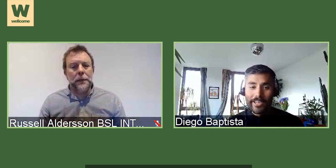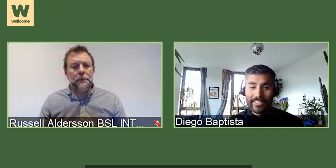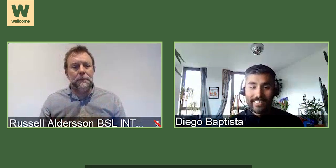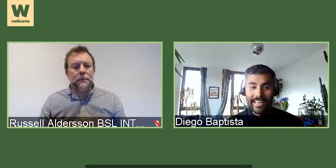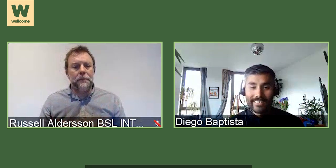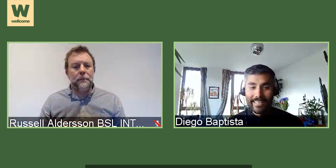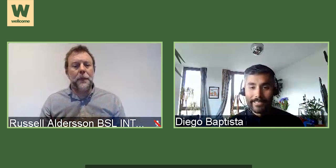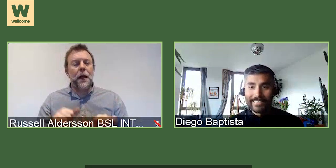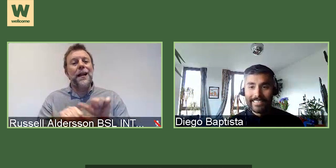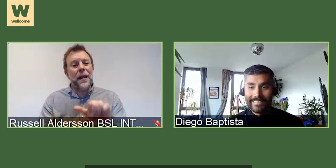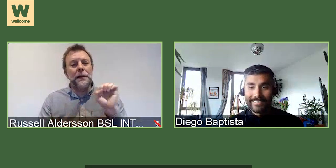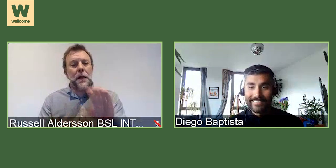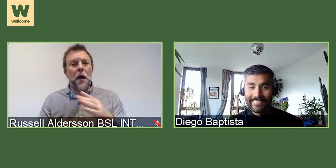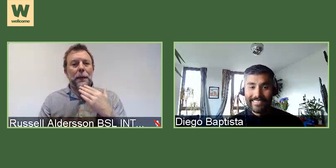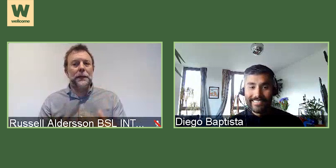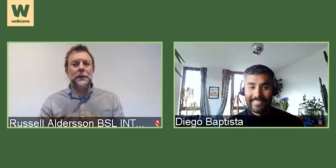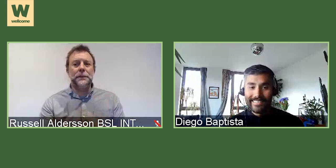Can we go on to the next slide, please?